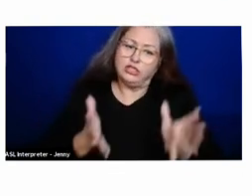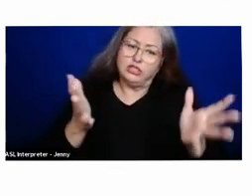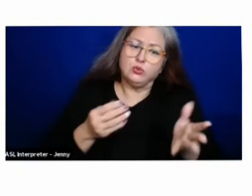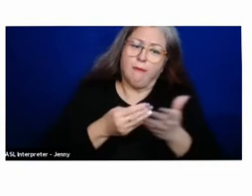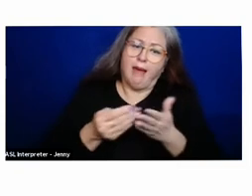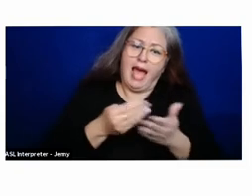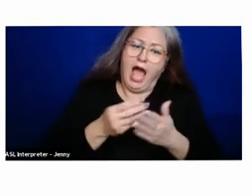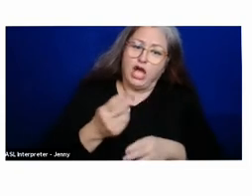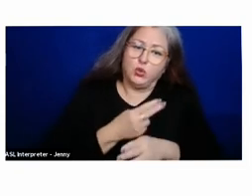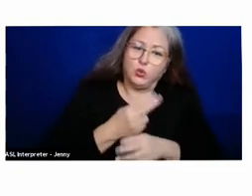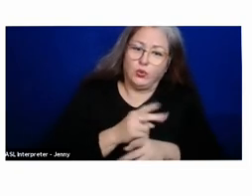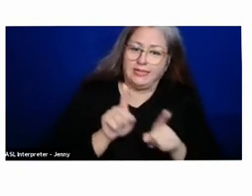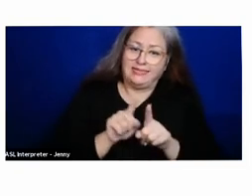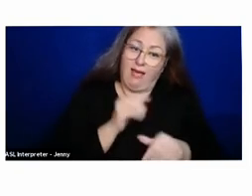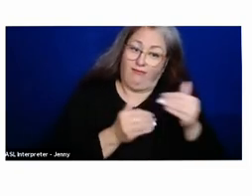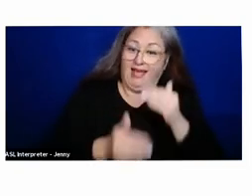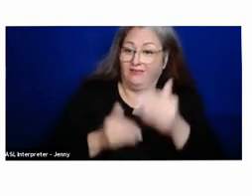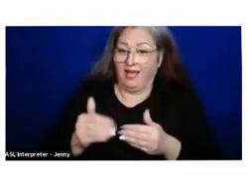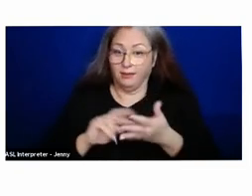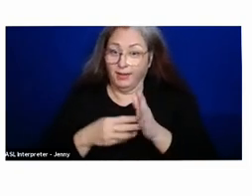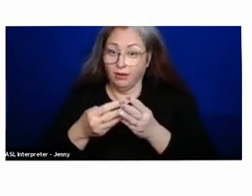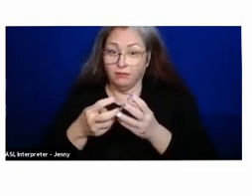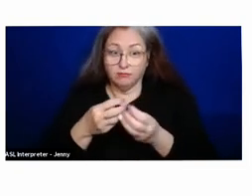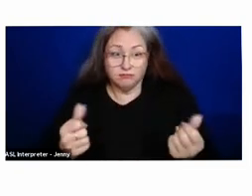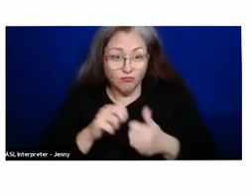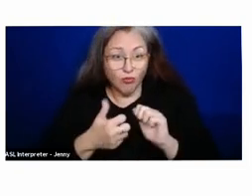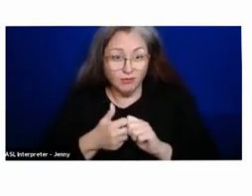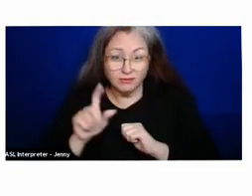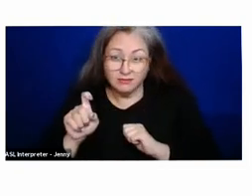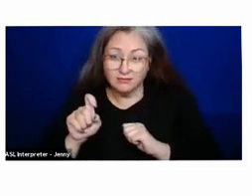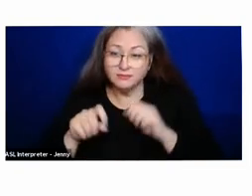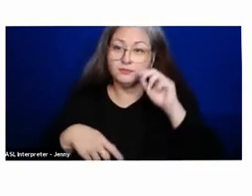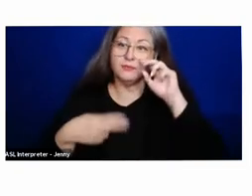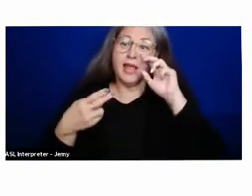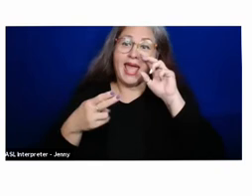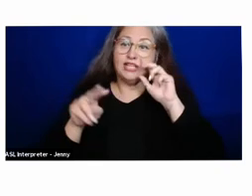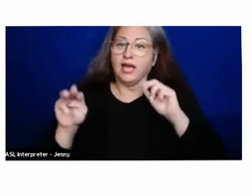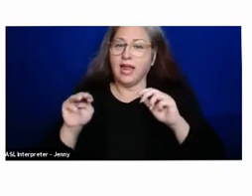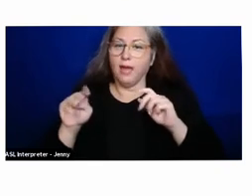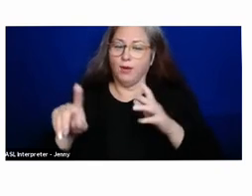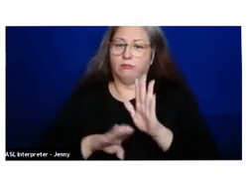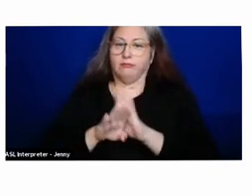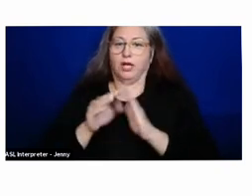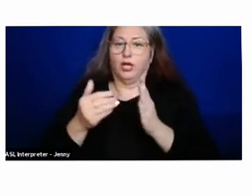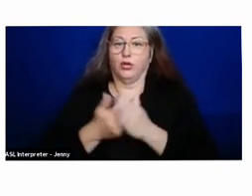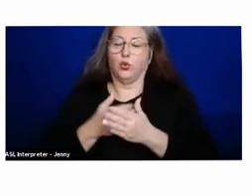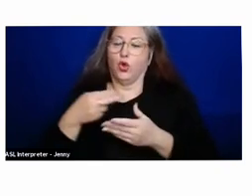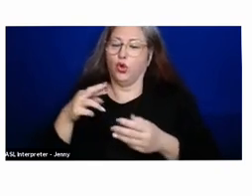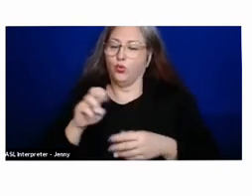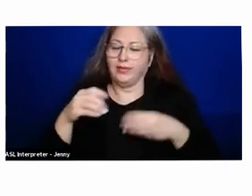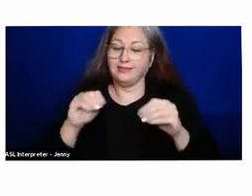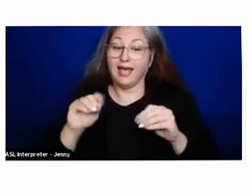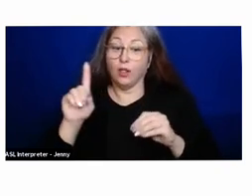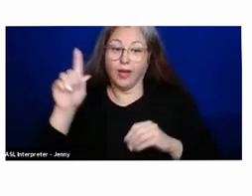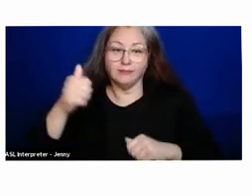pace, then are we really solving the problem? H&M just announced that it is launching its own resale platform in Canada next